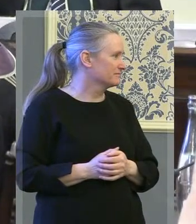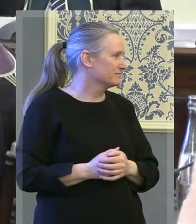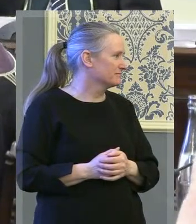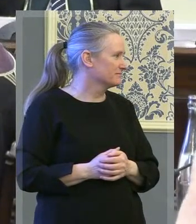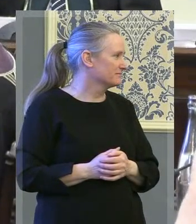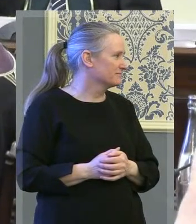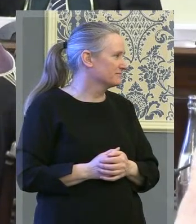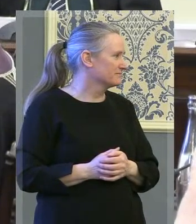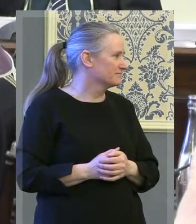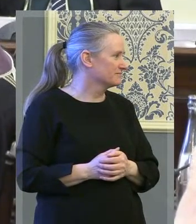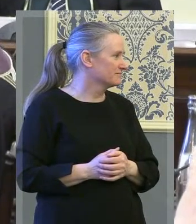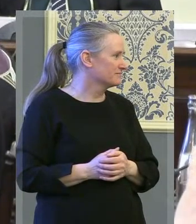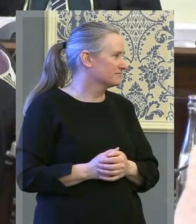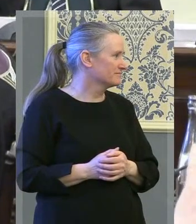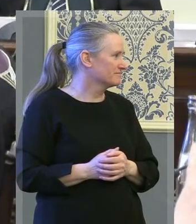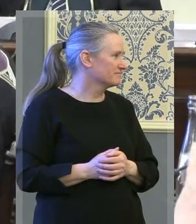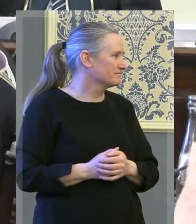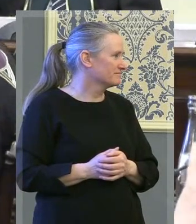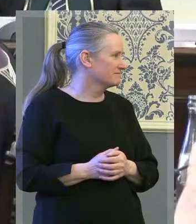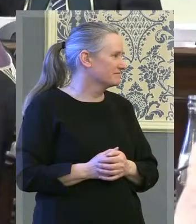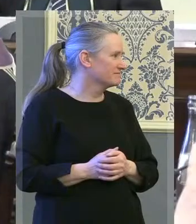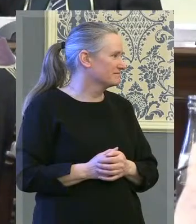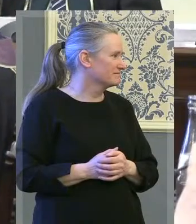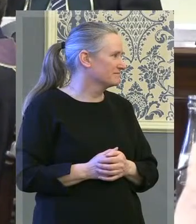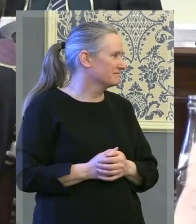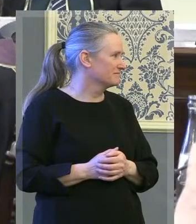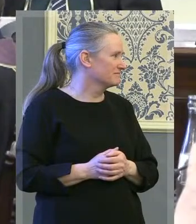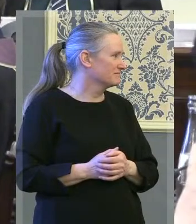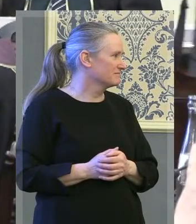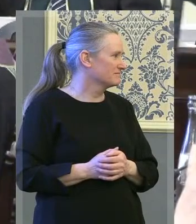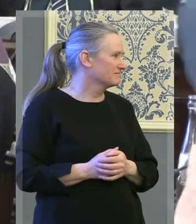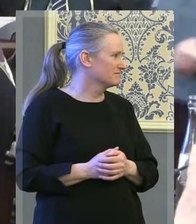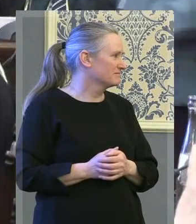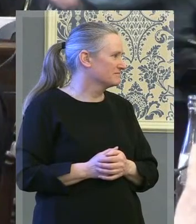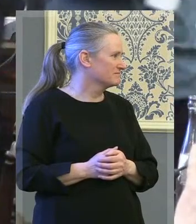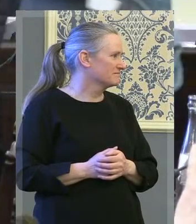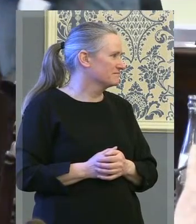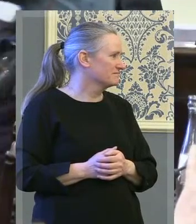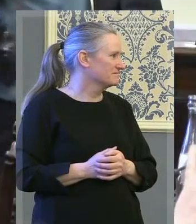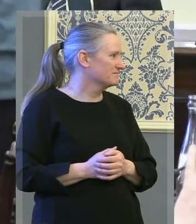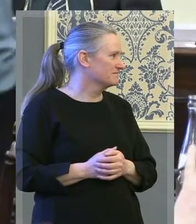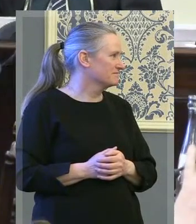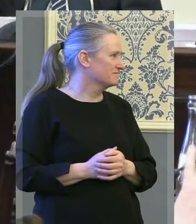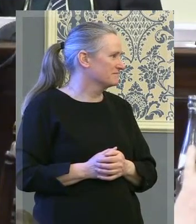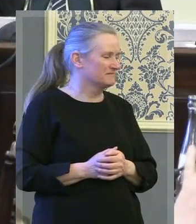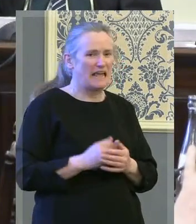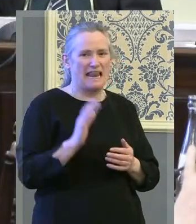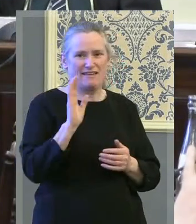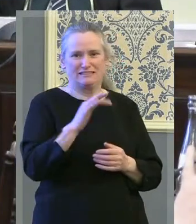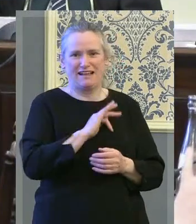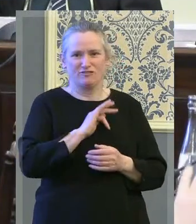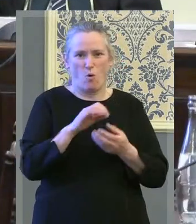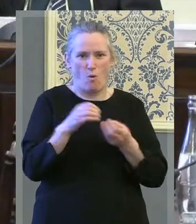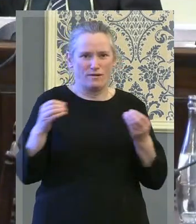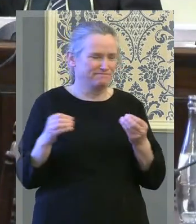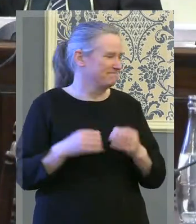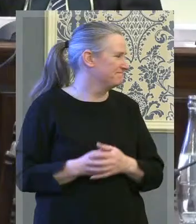it's like Christmas Eve, isn't it? Look what I've got for you here. Can't over. I leave it to you to open